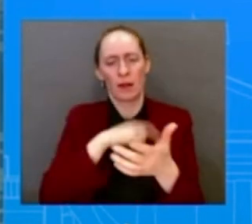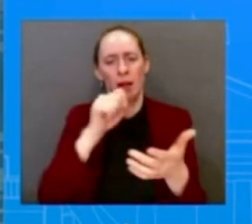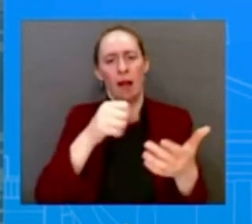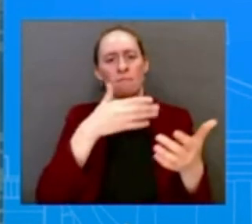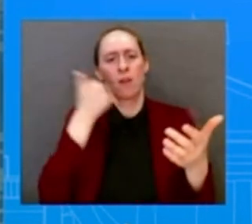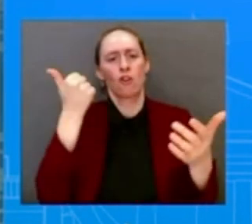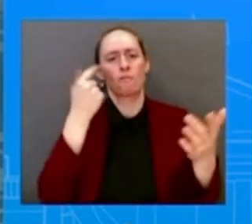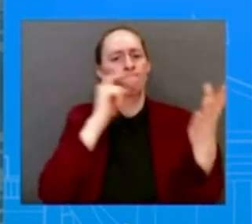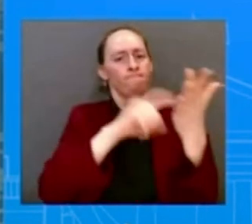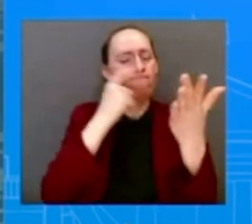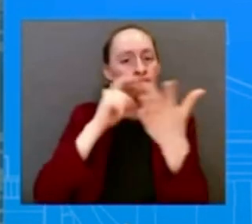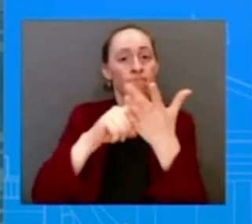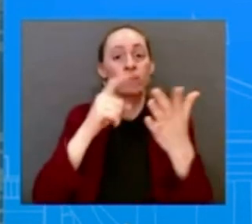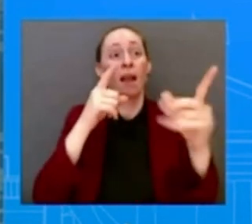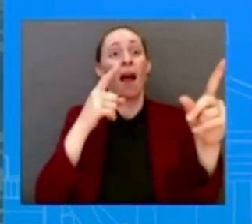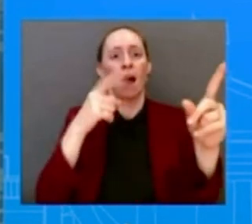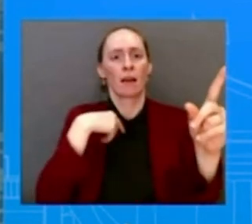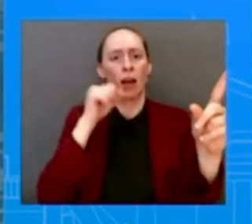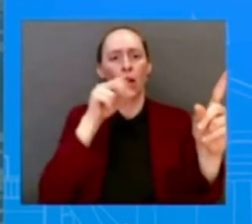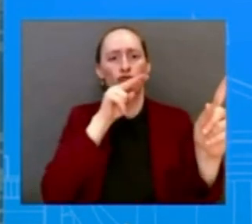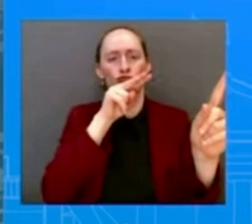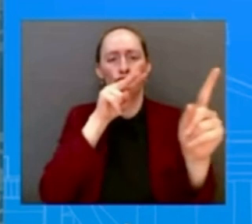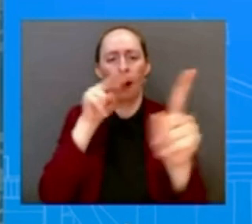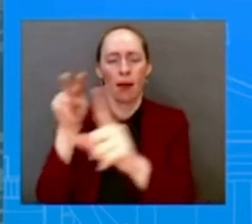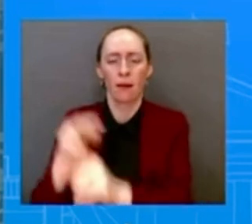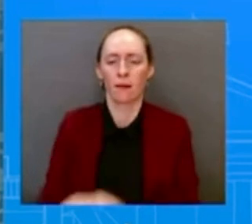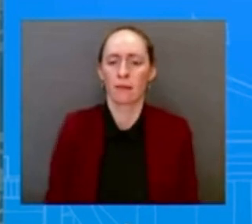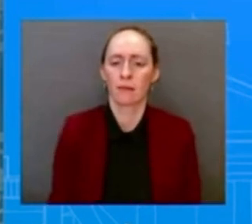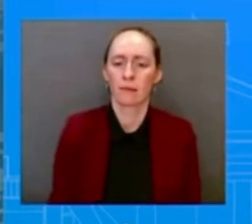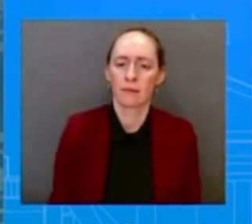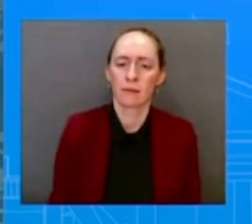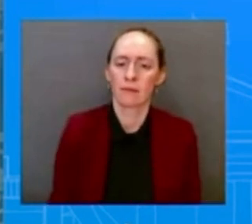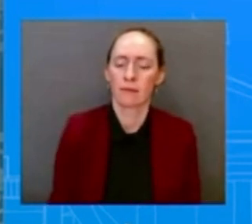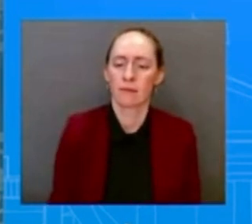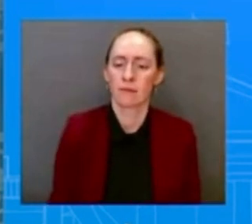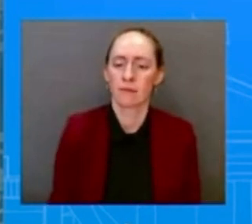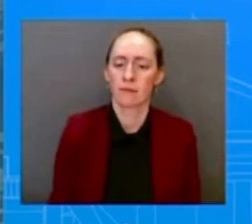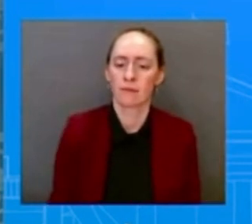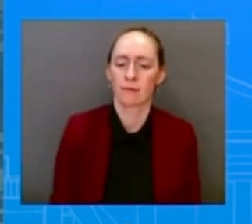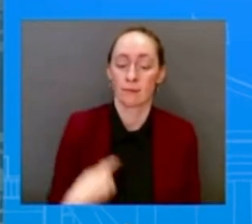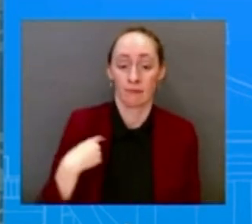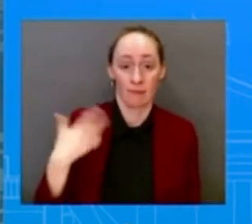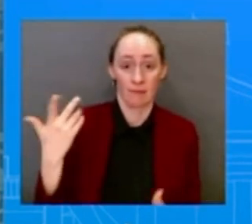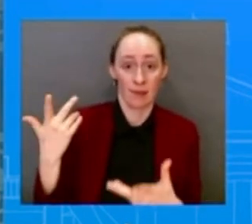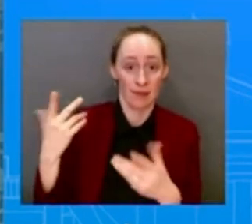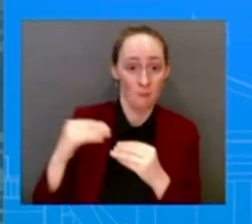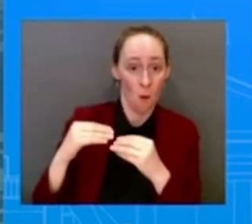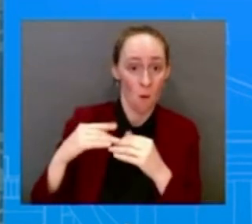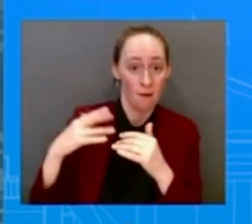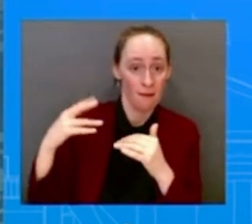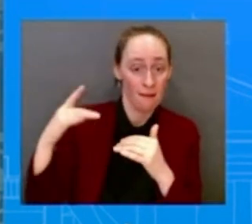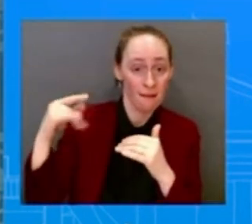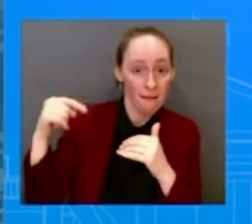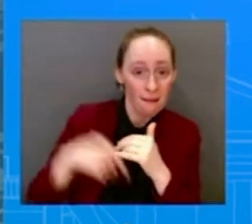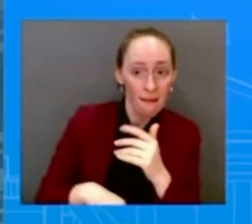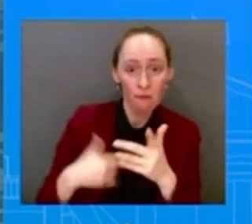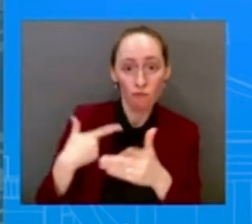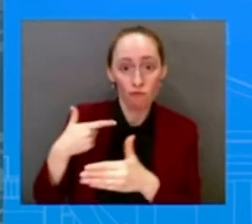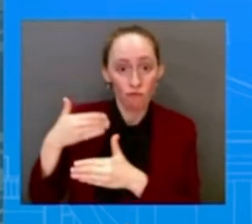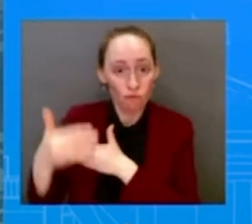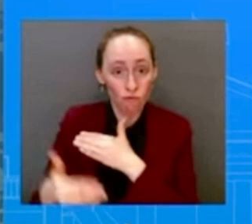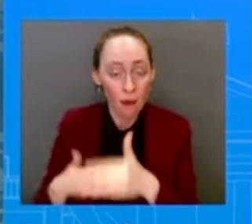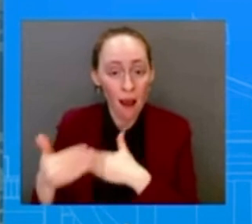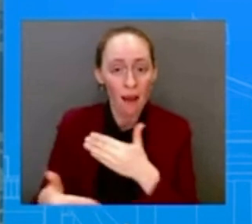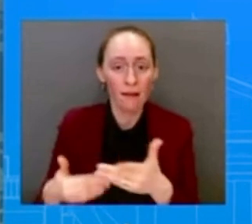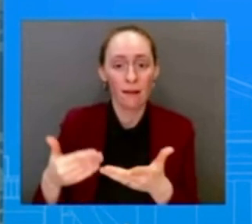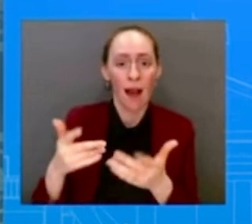I don't want to get into exactly how this one was detected, but I can assure you that that we're going to continue to try to improve